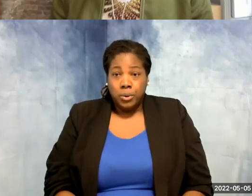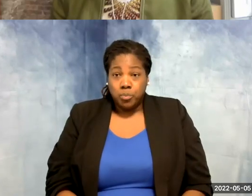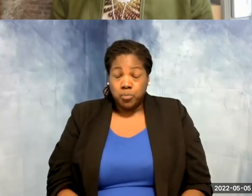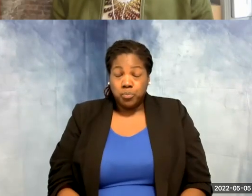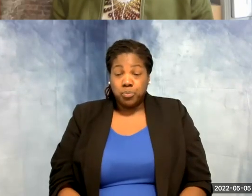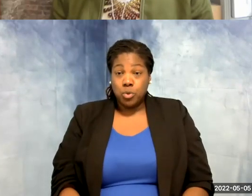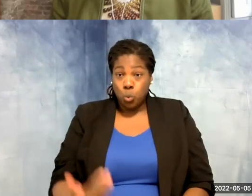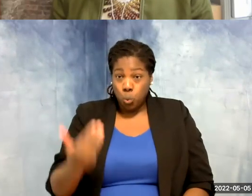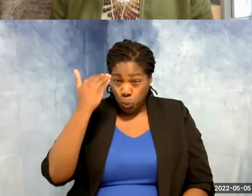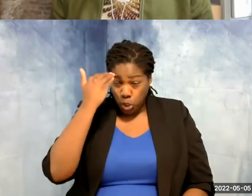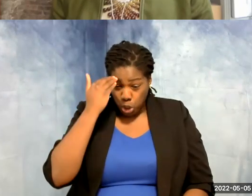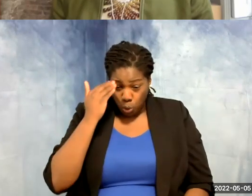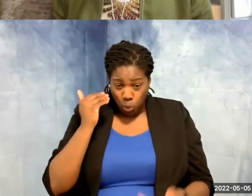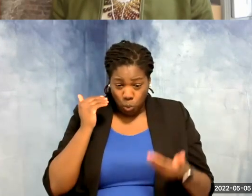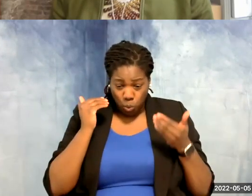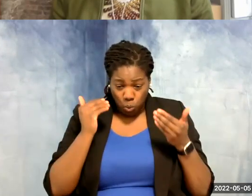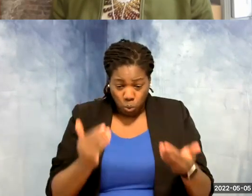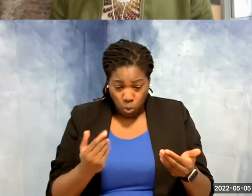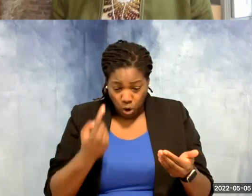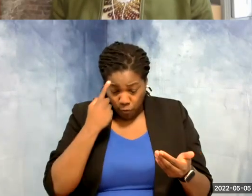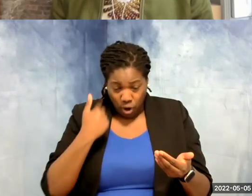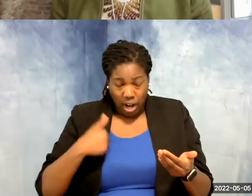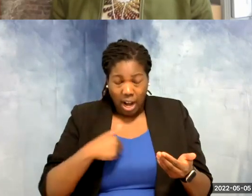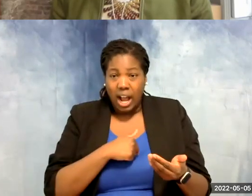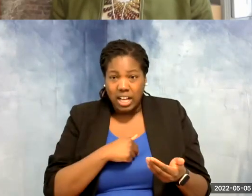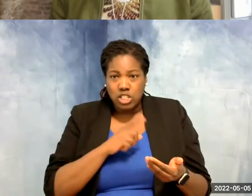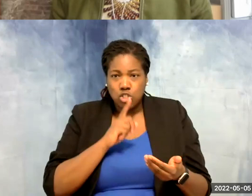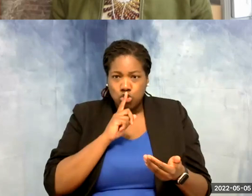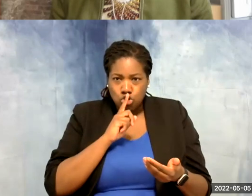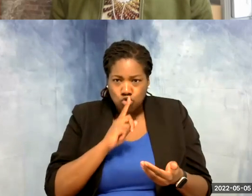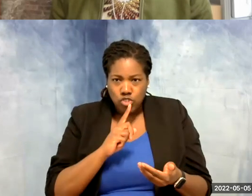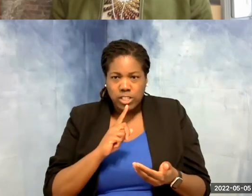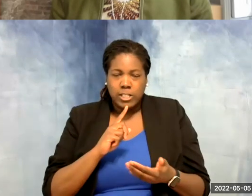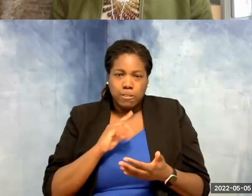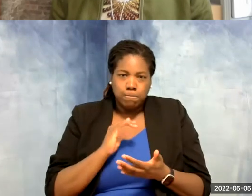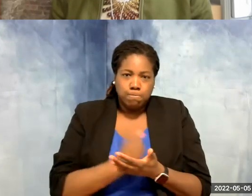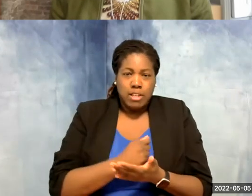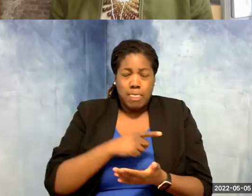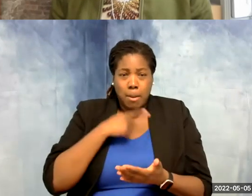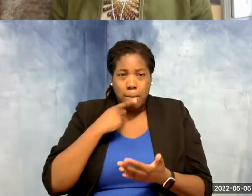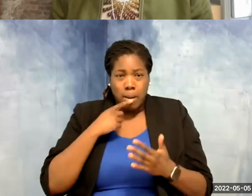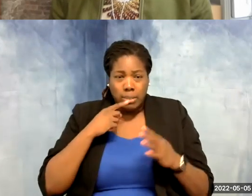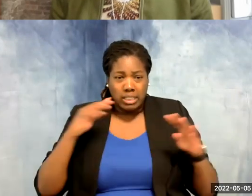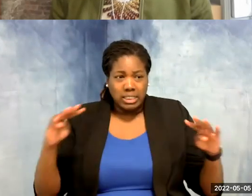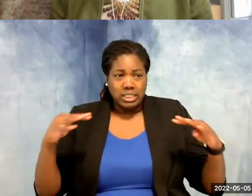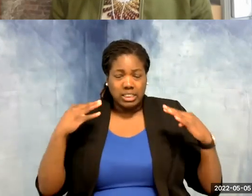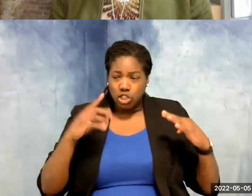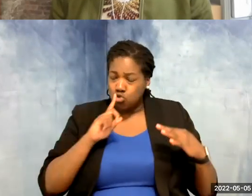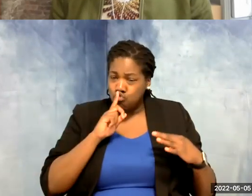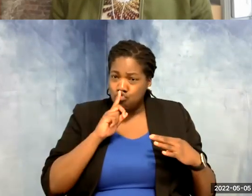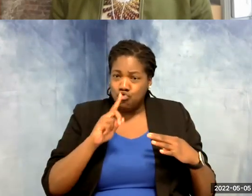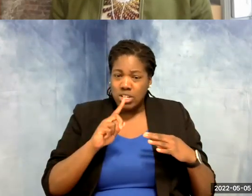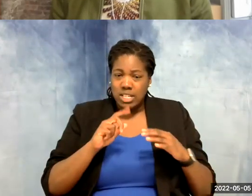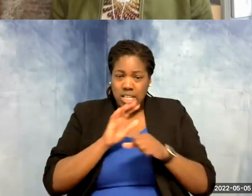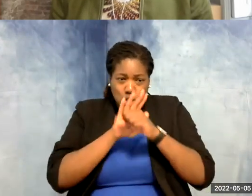that the way forward for us is to galvanize this public attention, to continue to put the pressure on